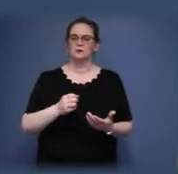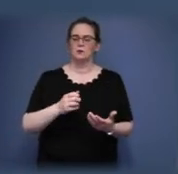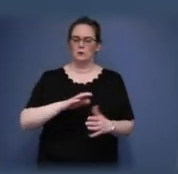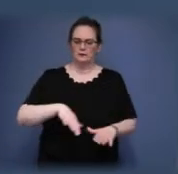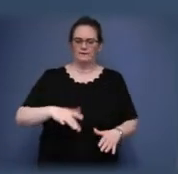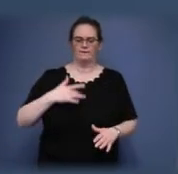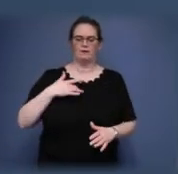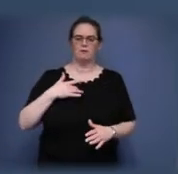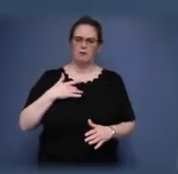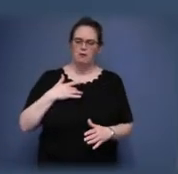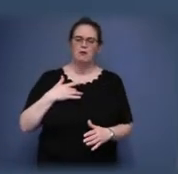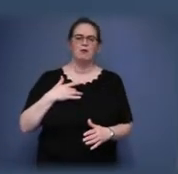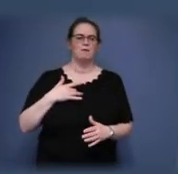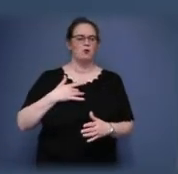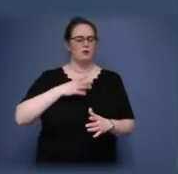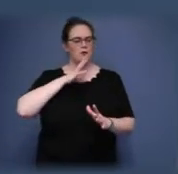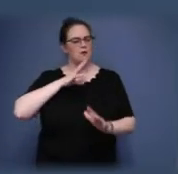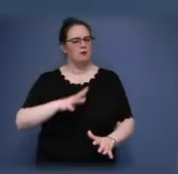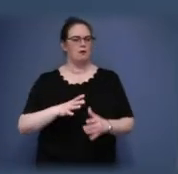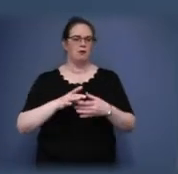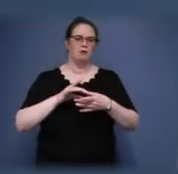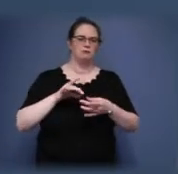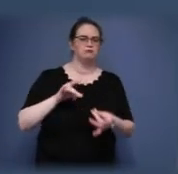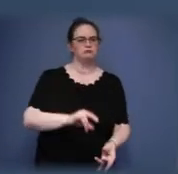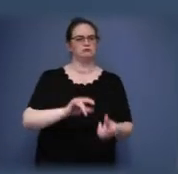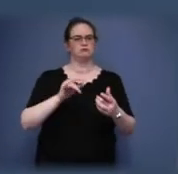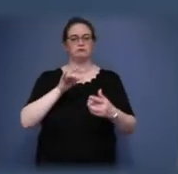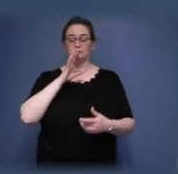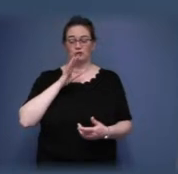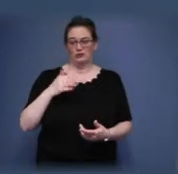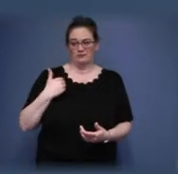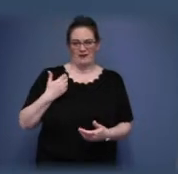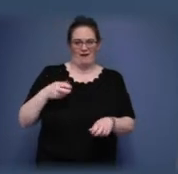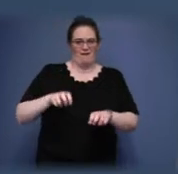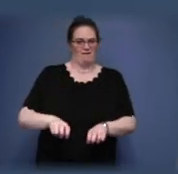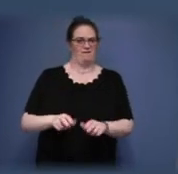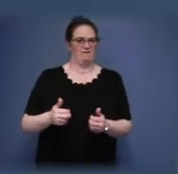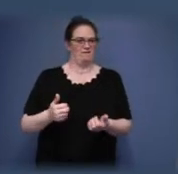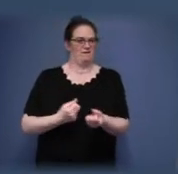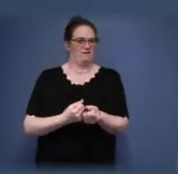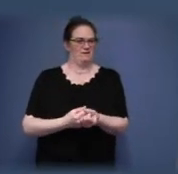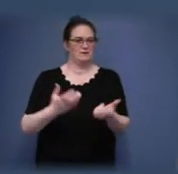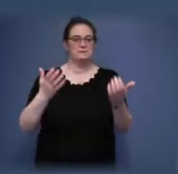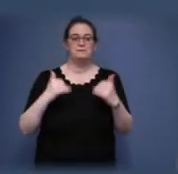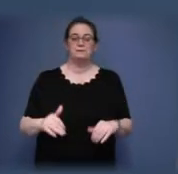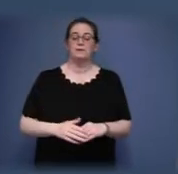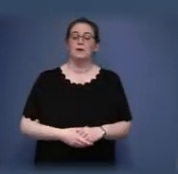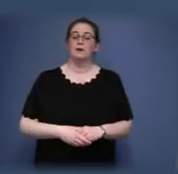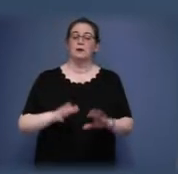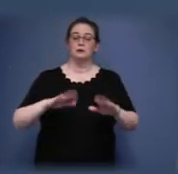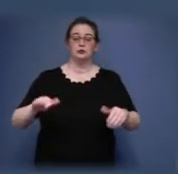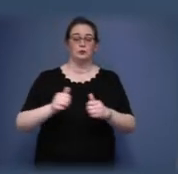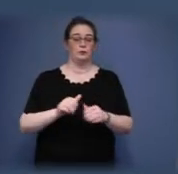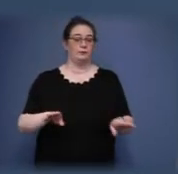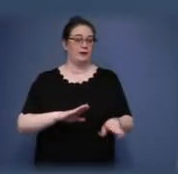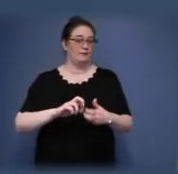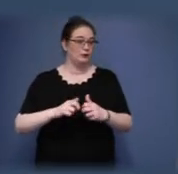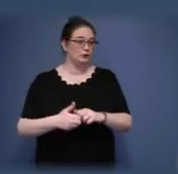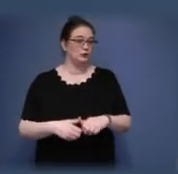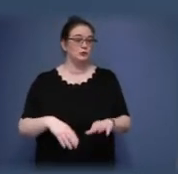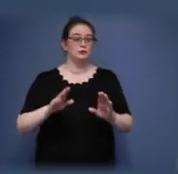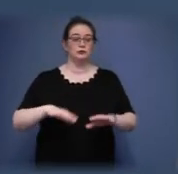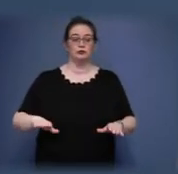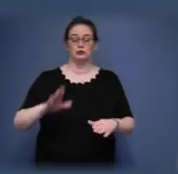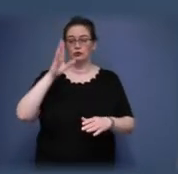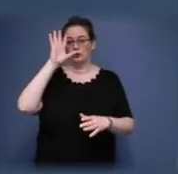become much more fluent in their reading just by having a dog next to them. Children with behavioral issues, children